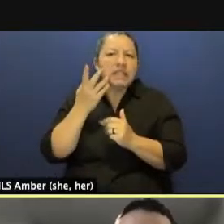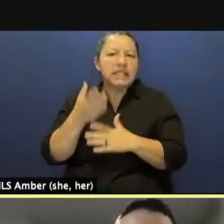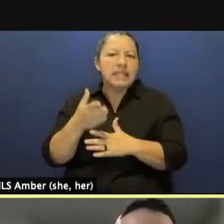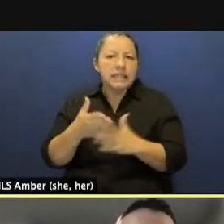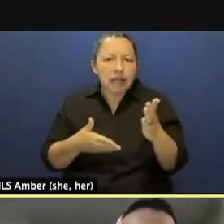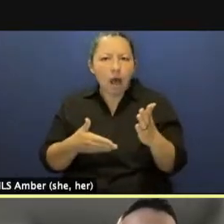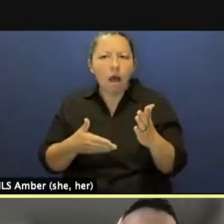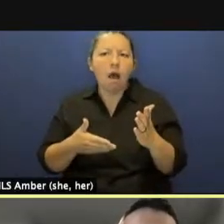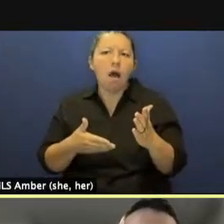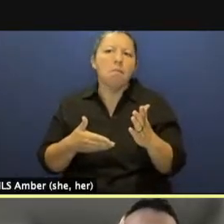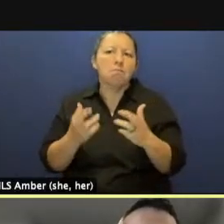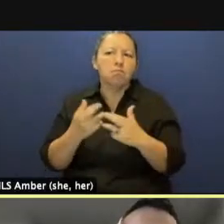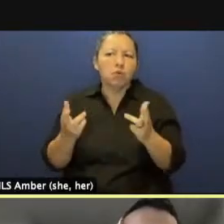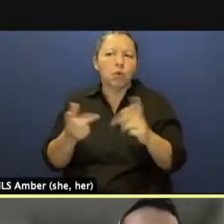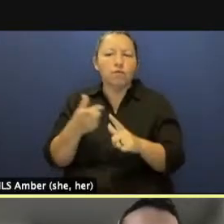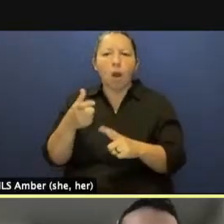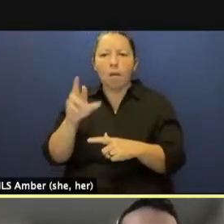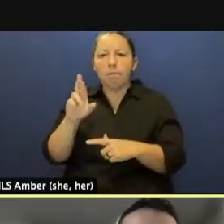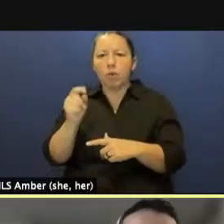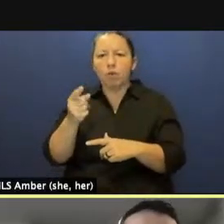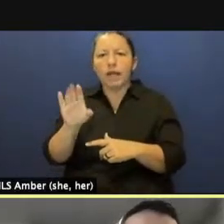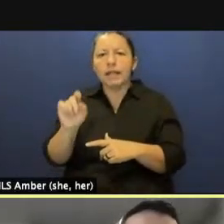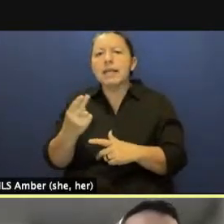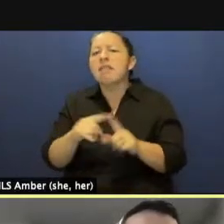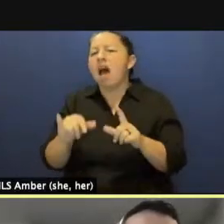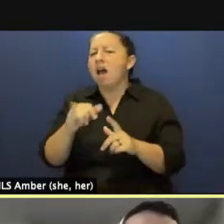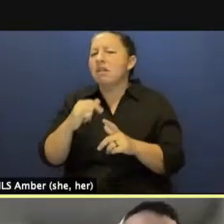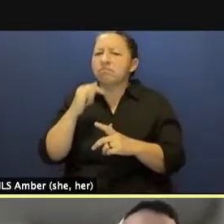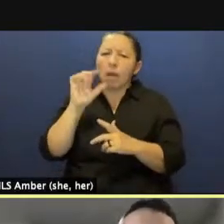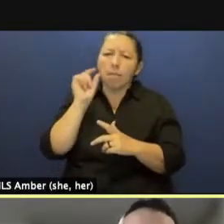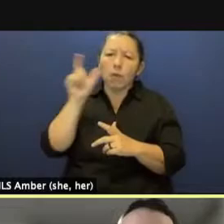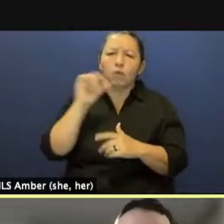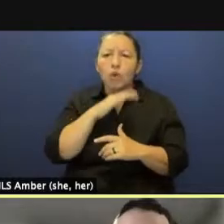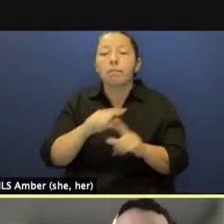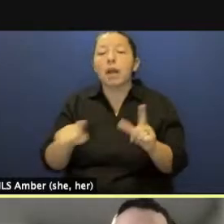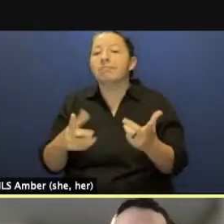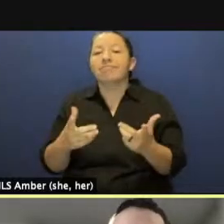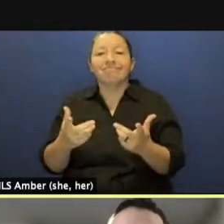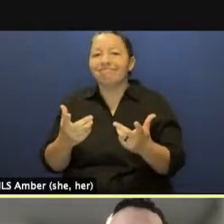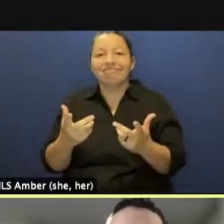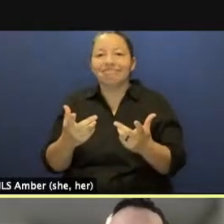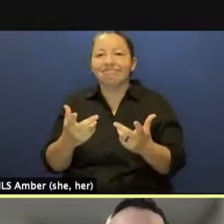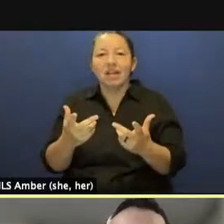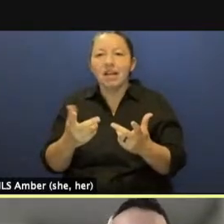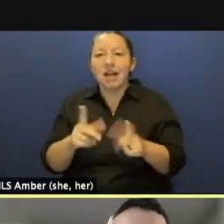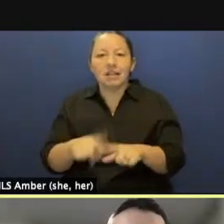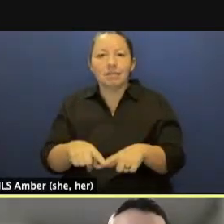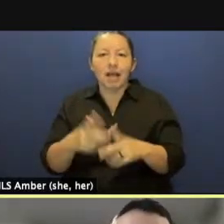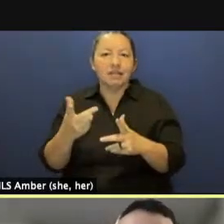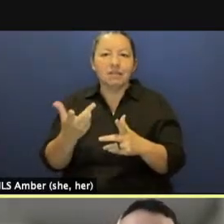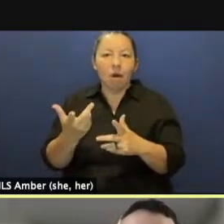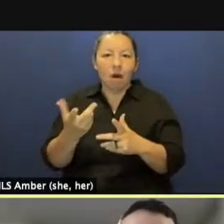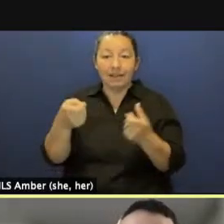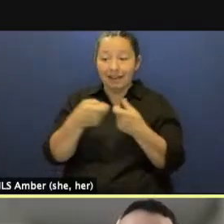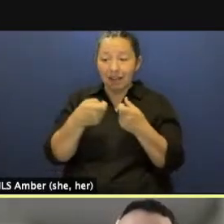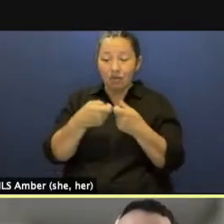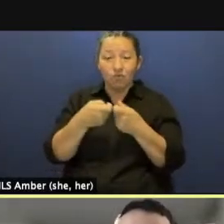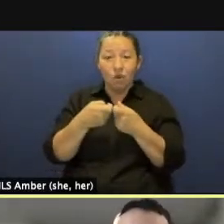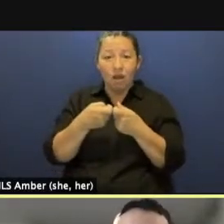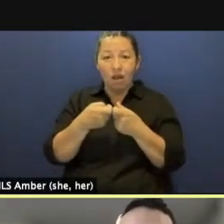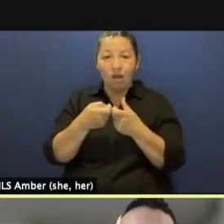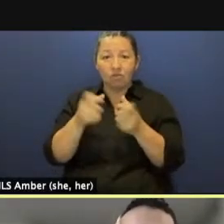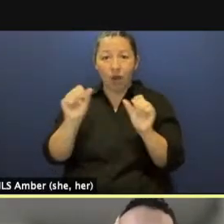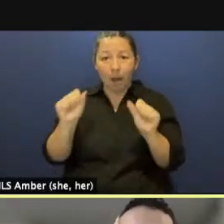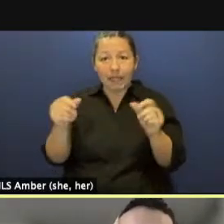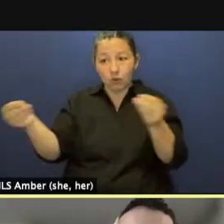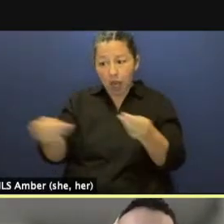as the original composition. So we need to understand that and measure that. And the electrical conductivity could give us some information regarding actually the